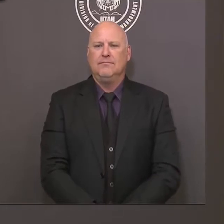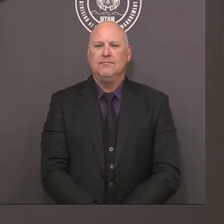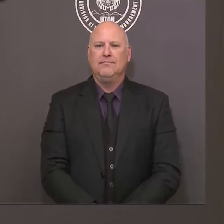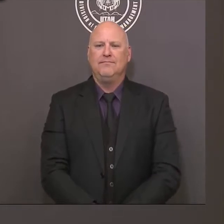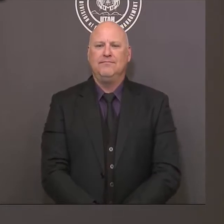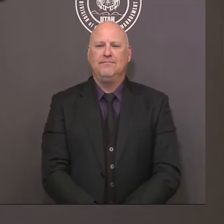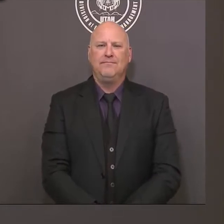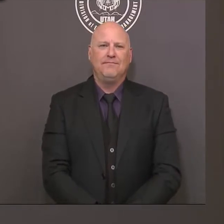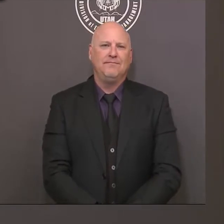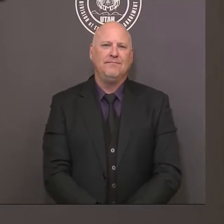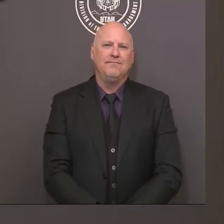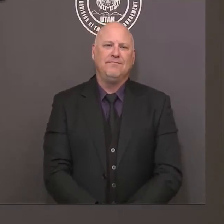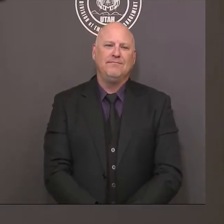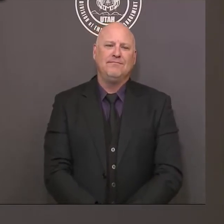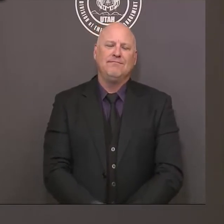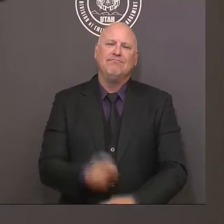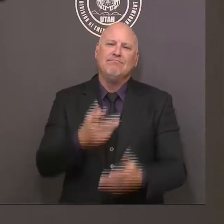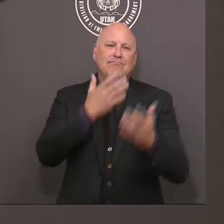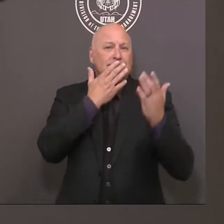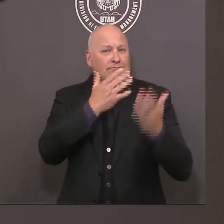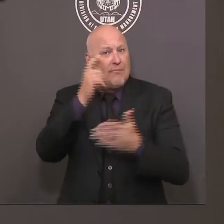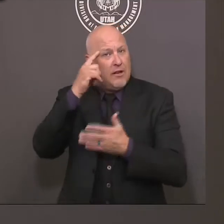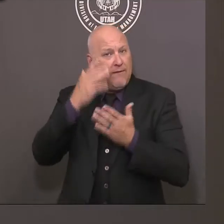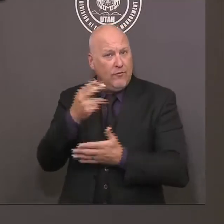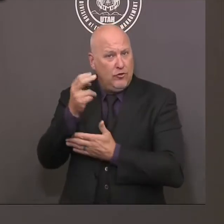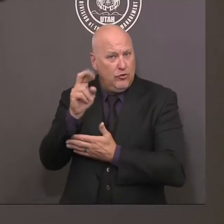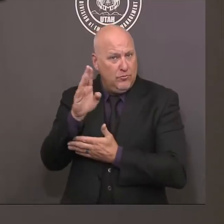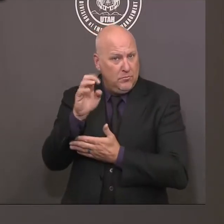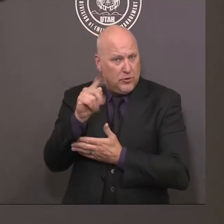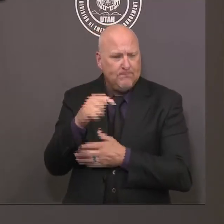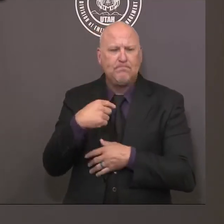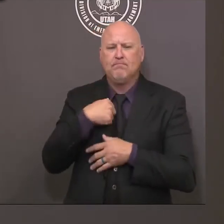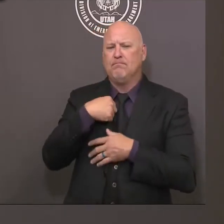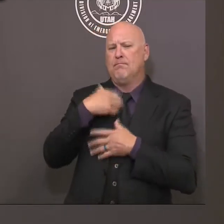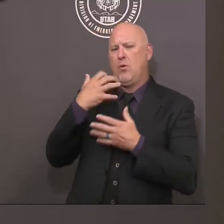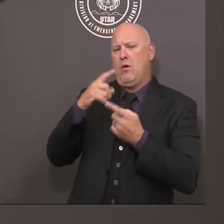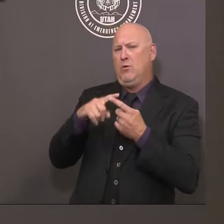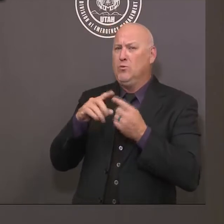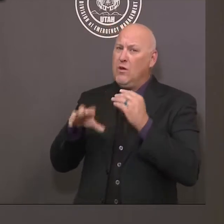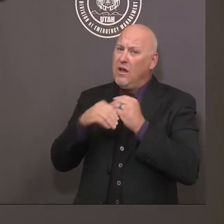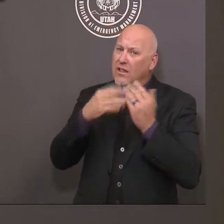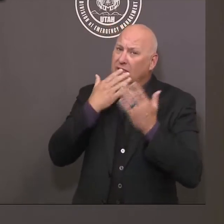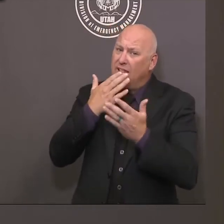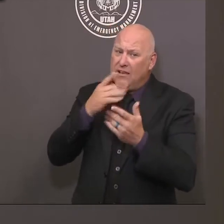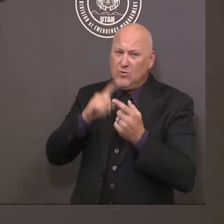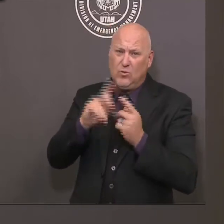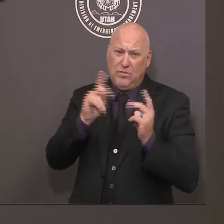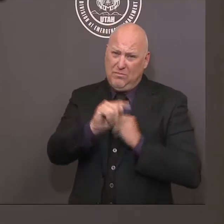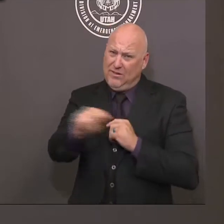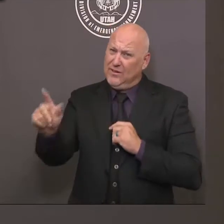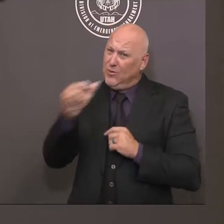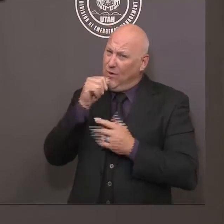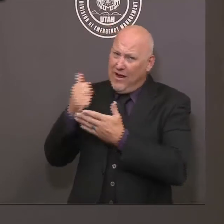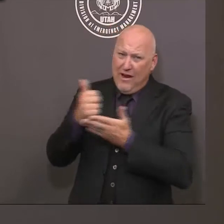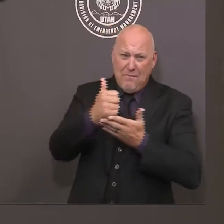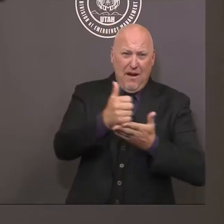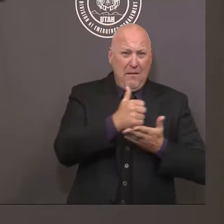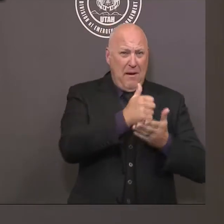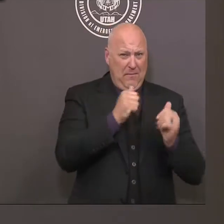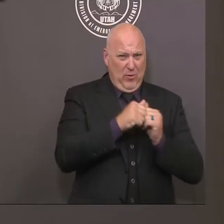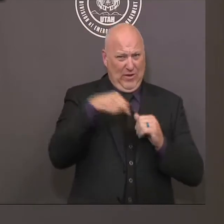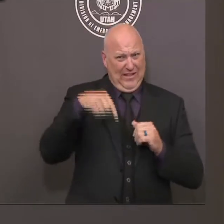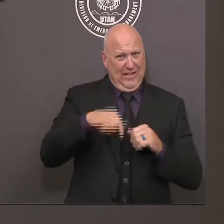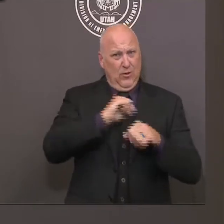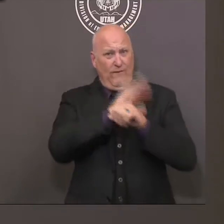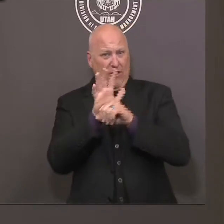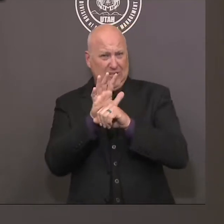Thank you, Governor, and I'd like to add my thanks to all those who've worked so hard as we've dealt with this pandemic. But one of the things we've had